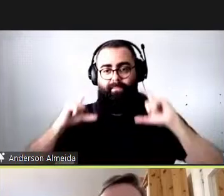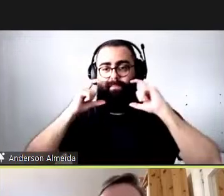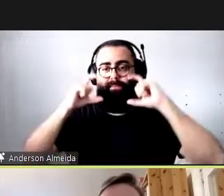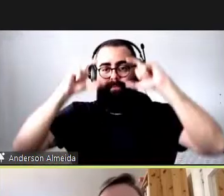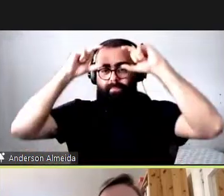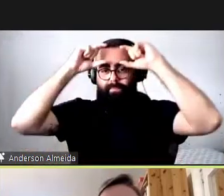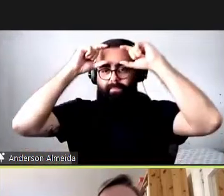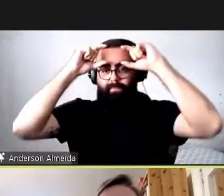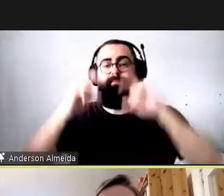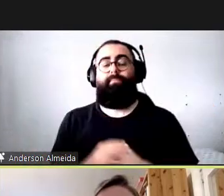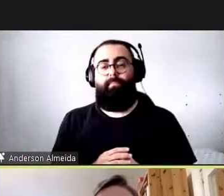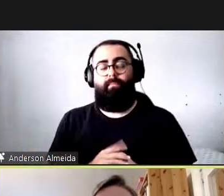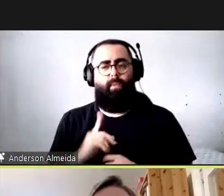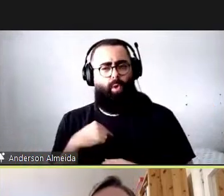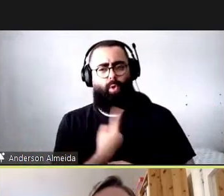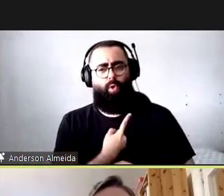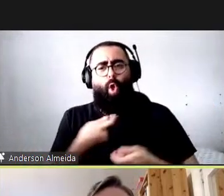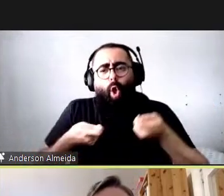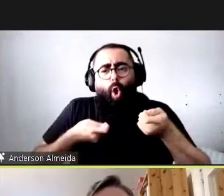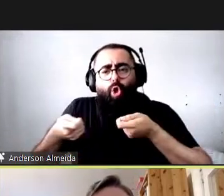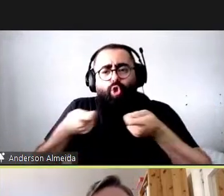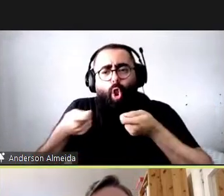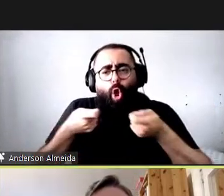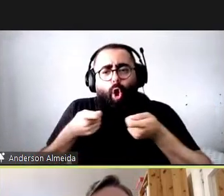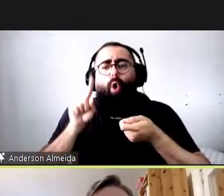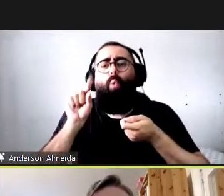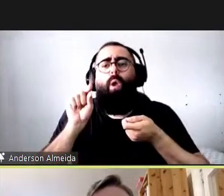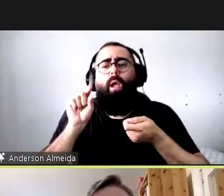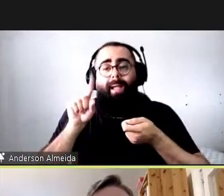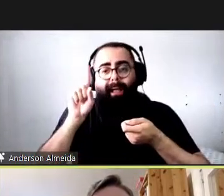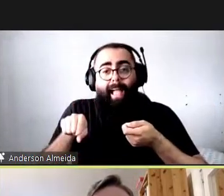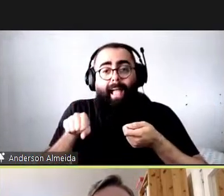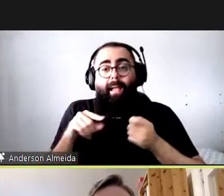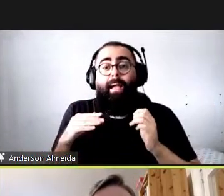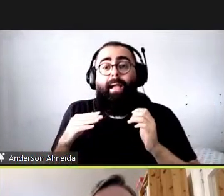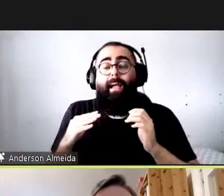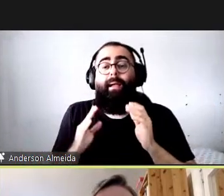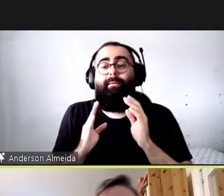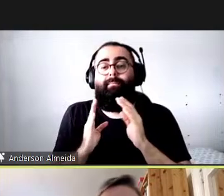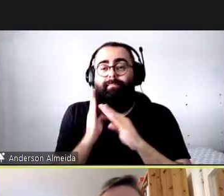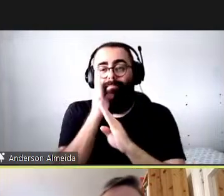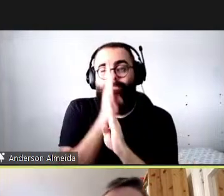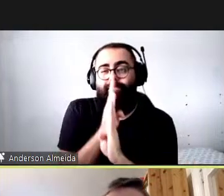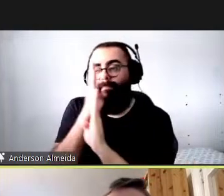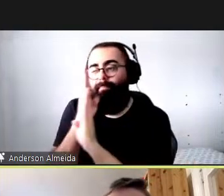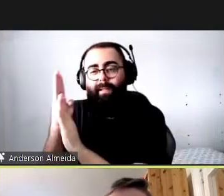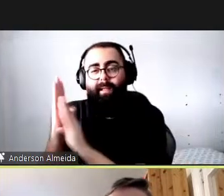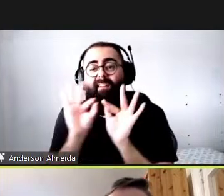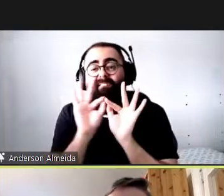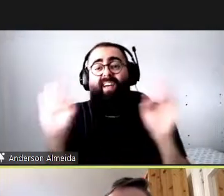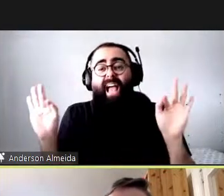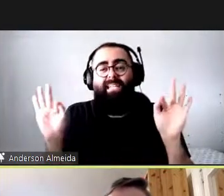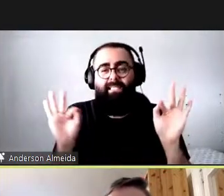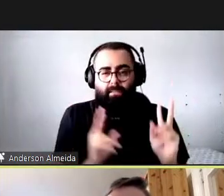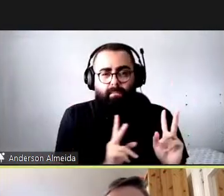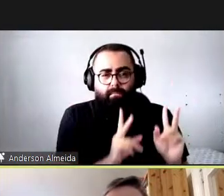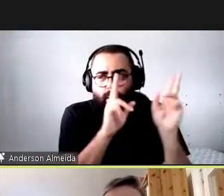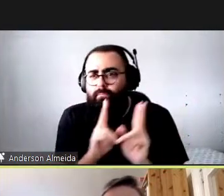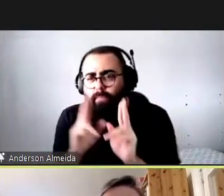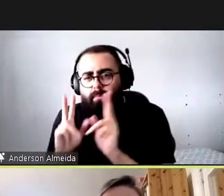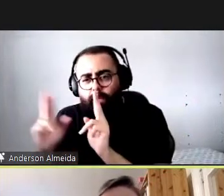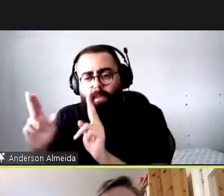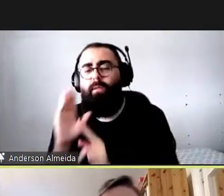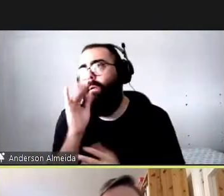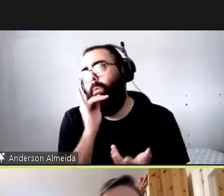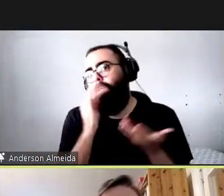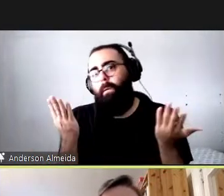And we manipulated the phrase boundaries so that the target sign was either phrase